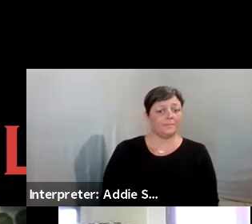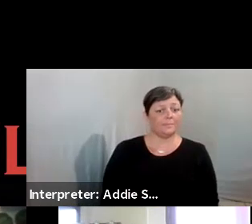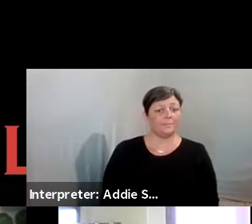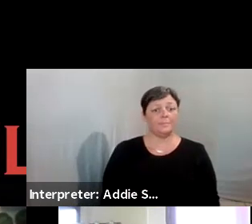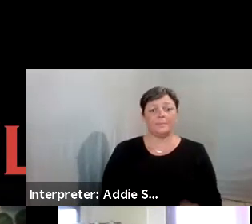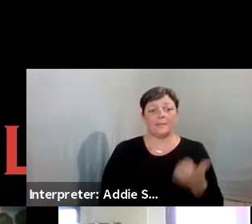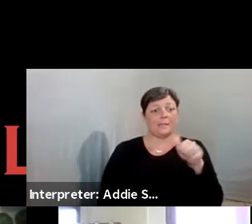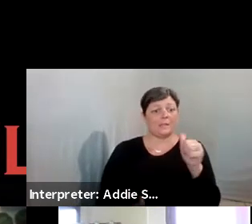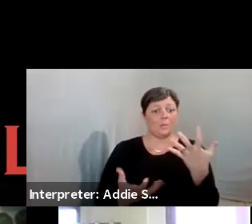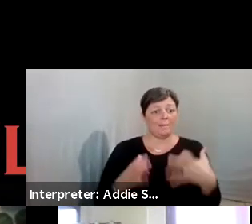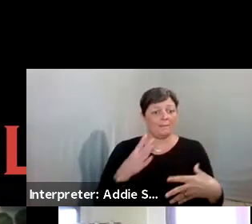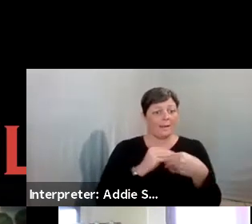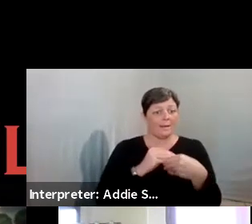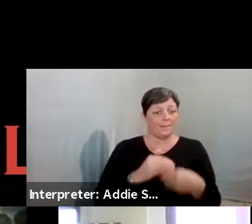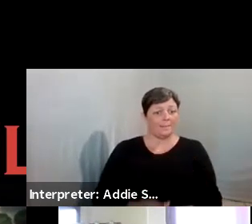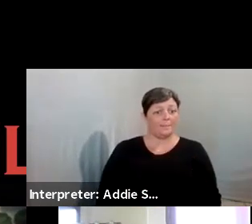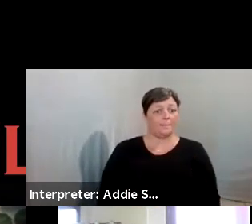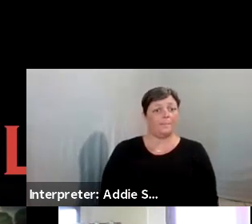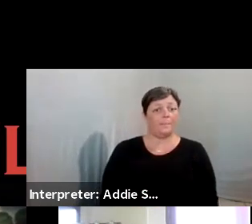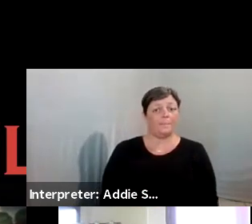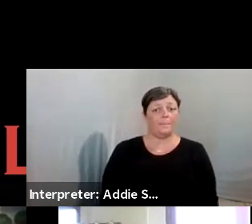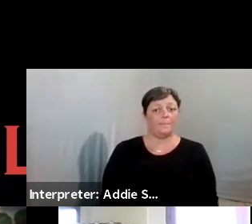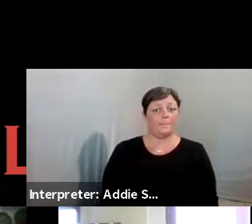anything you wanted to add on to that?